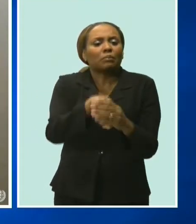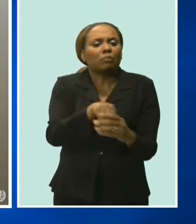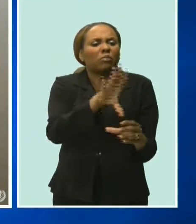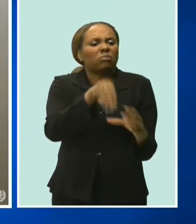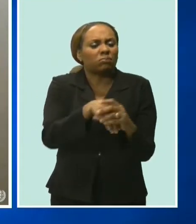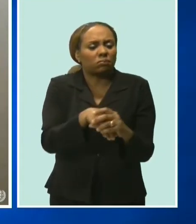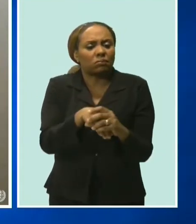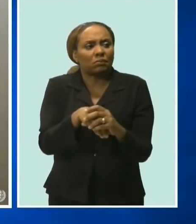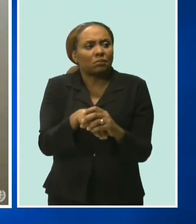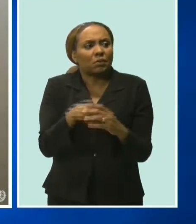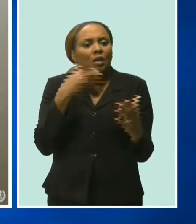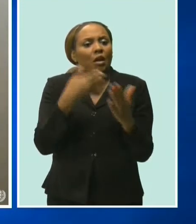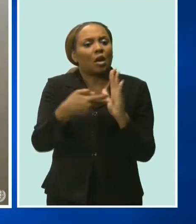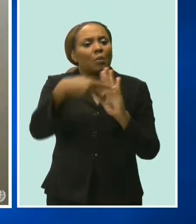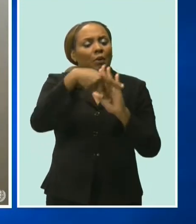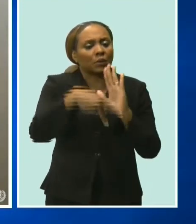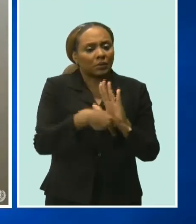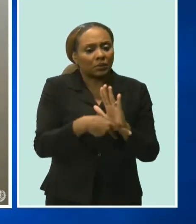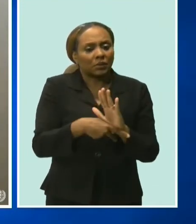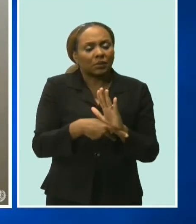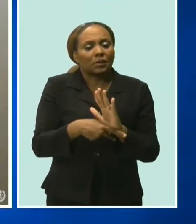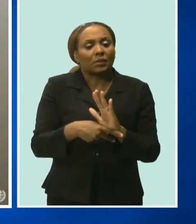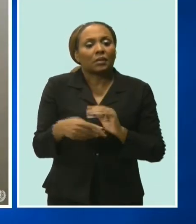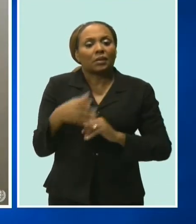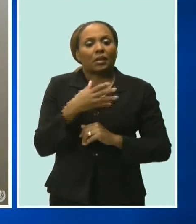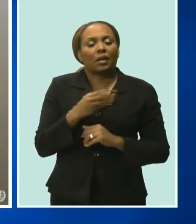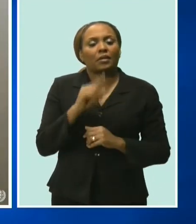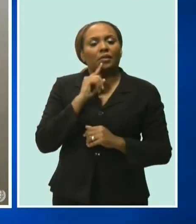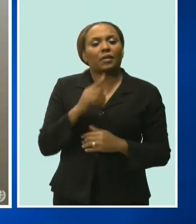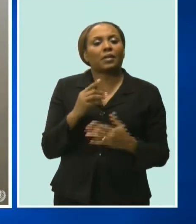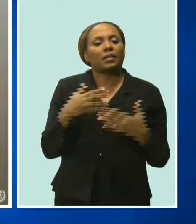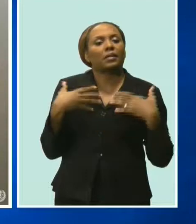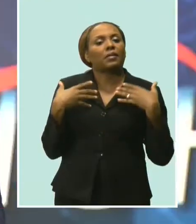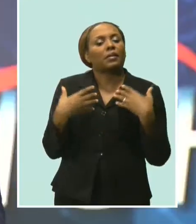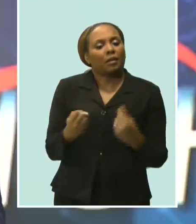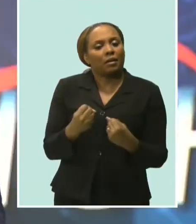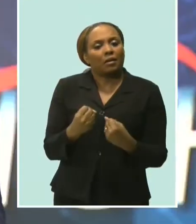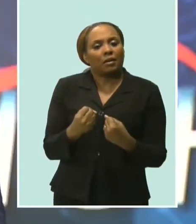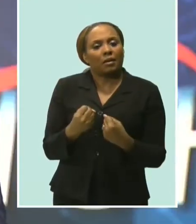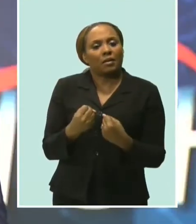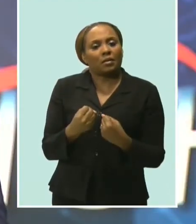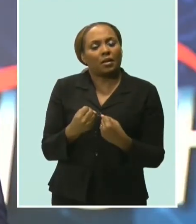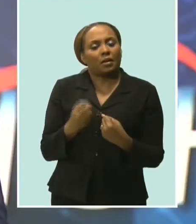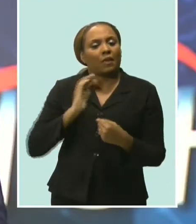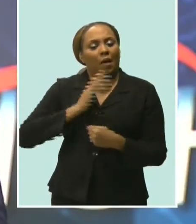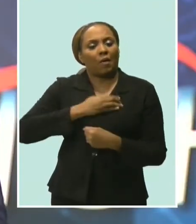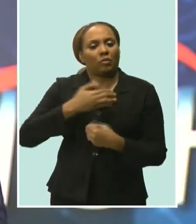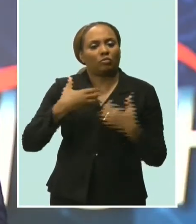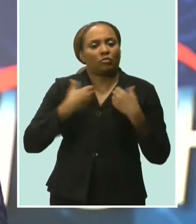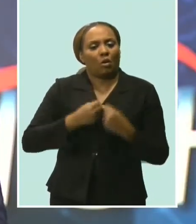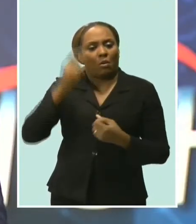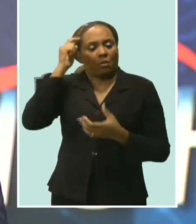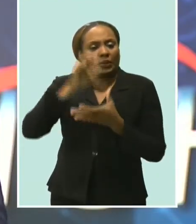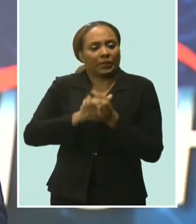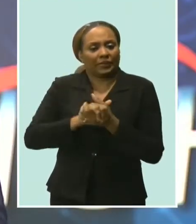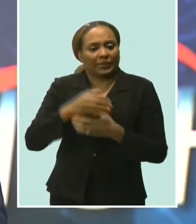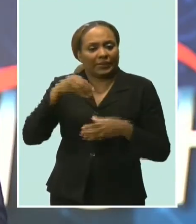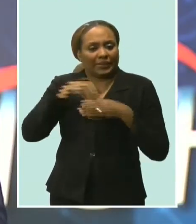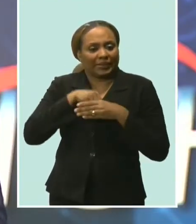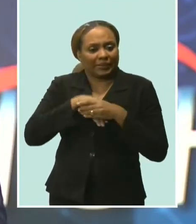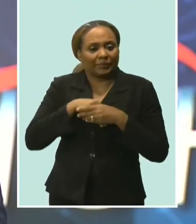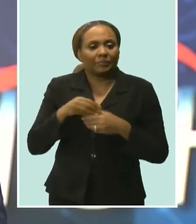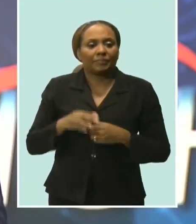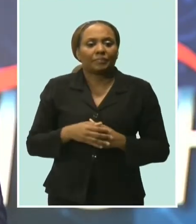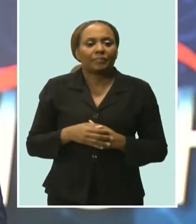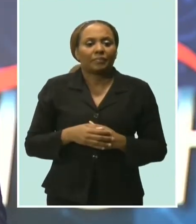evidence-based policies, and of course, last but not least, the courage of conviction. Former President of Liberia, Ellen